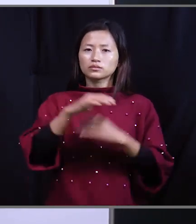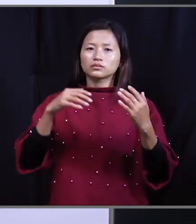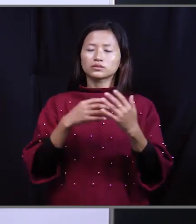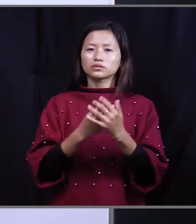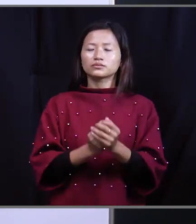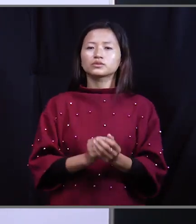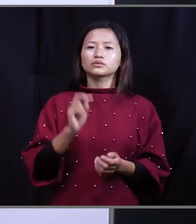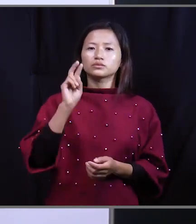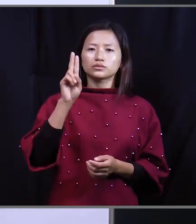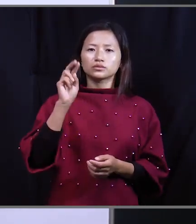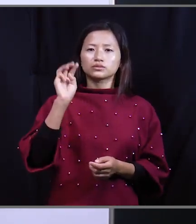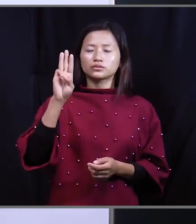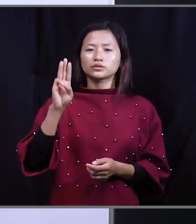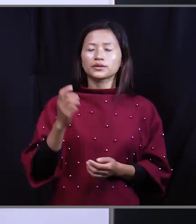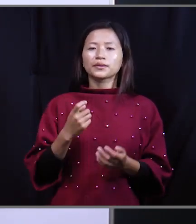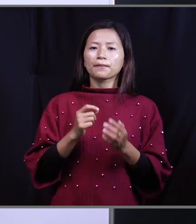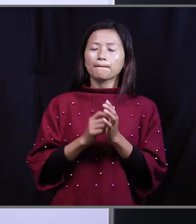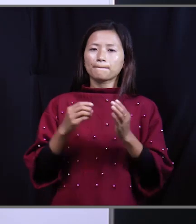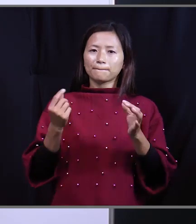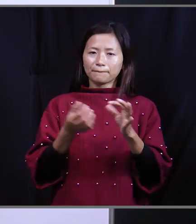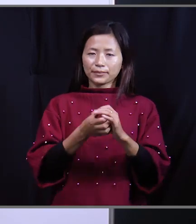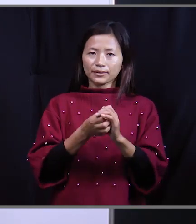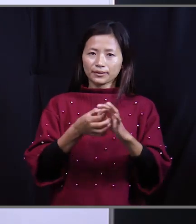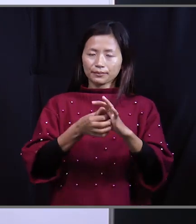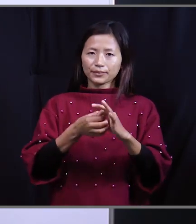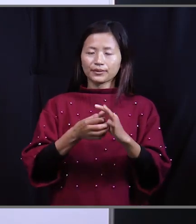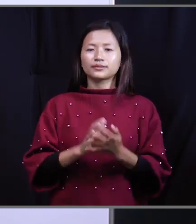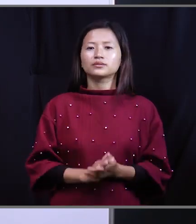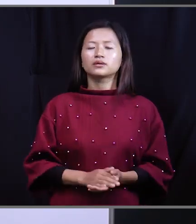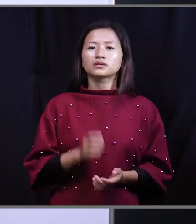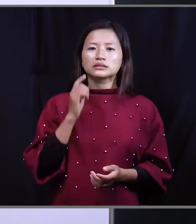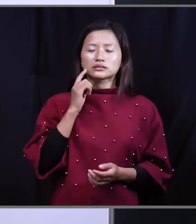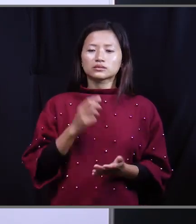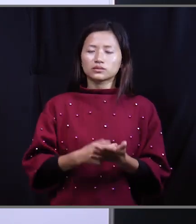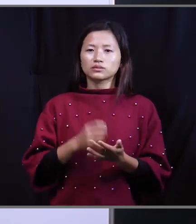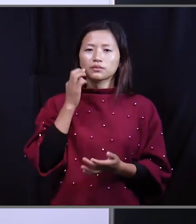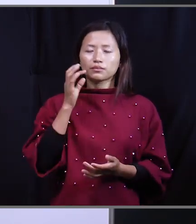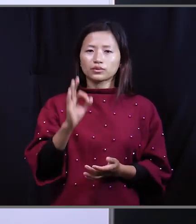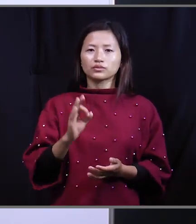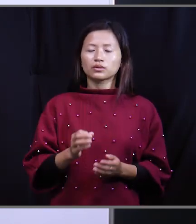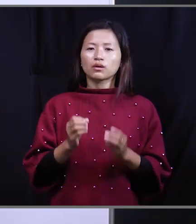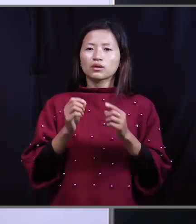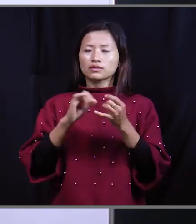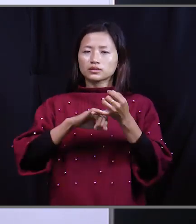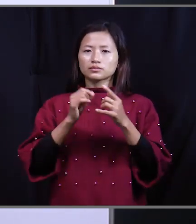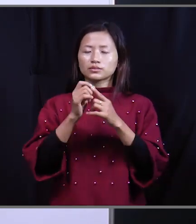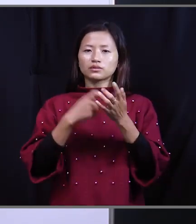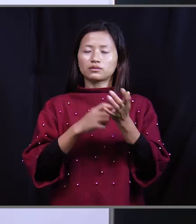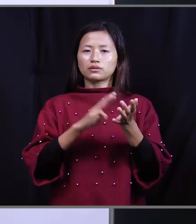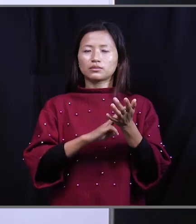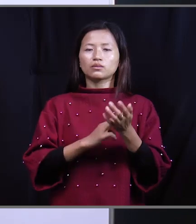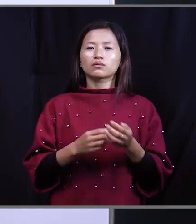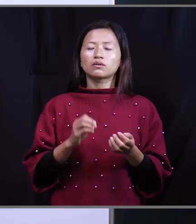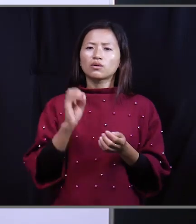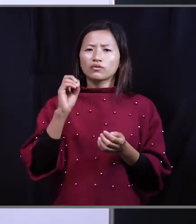to 23 pairs. That's the reason why it is very important for the ovary or the sperm to be to